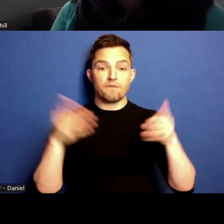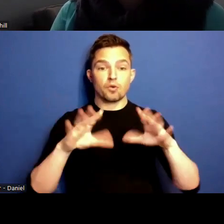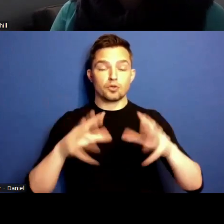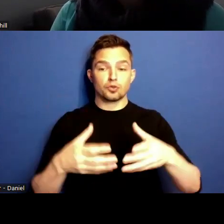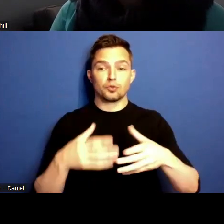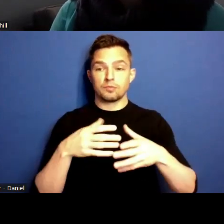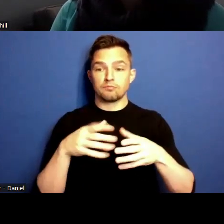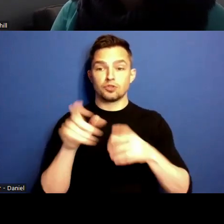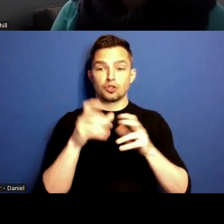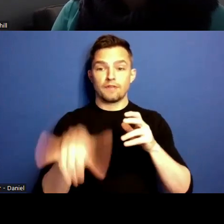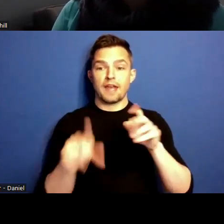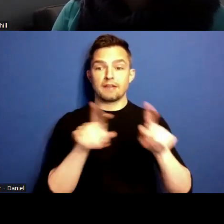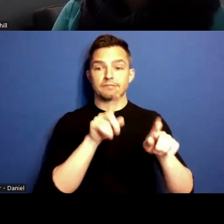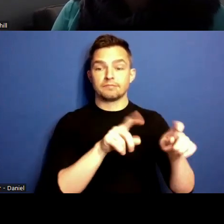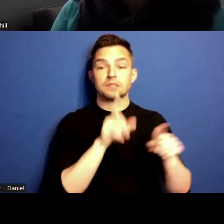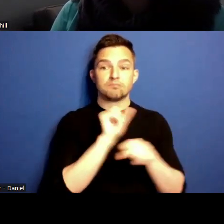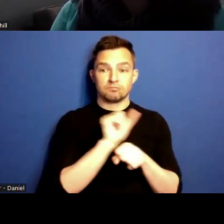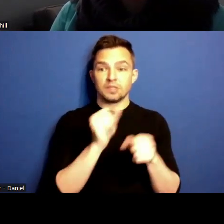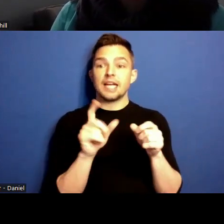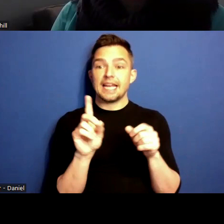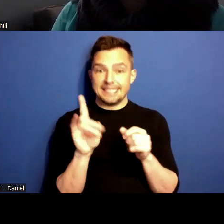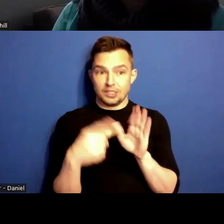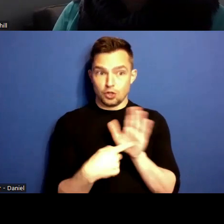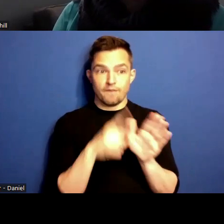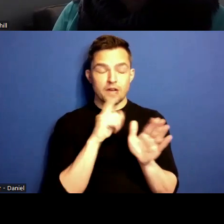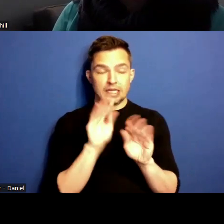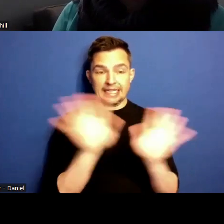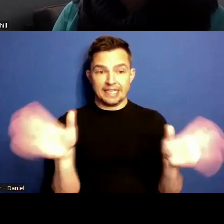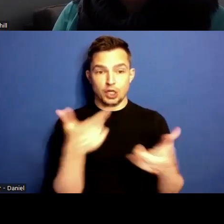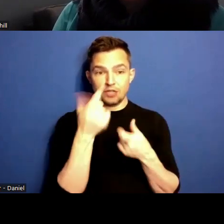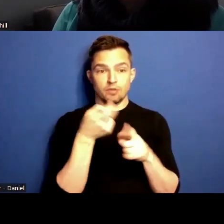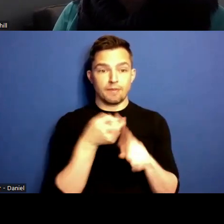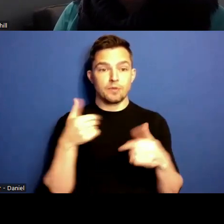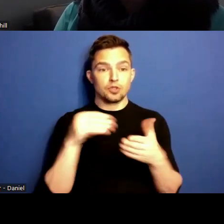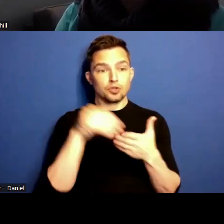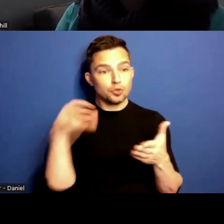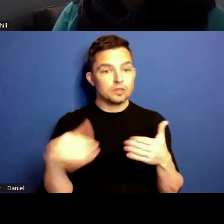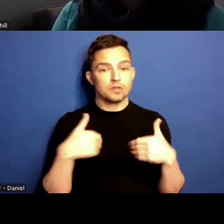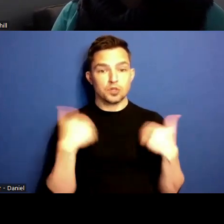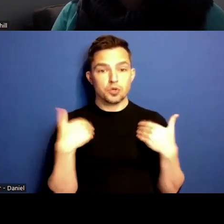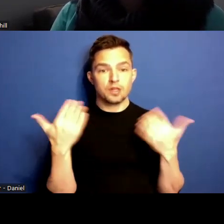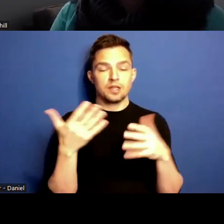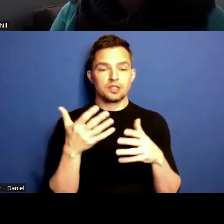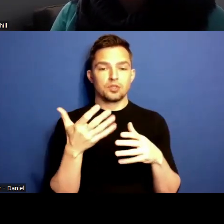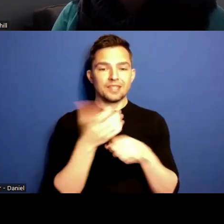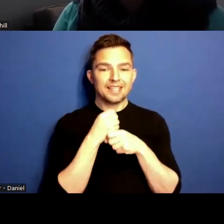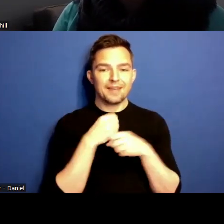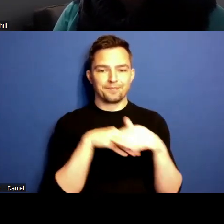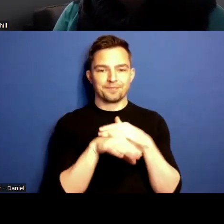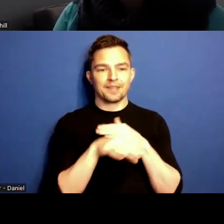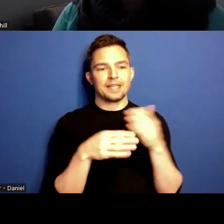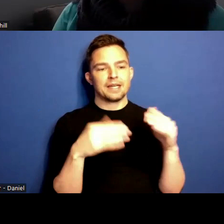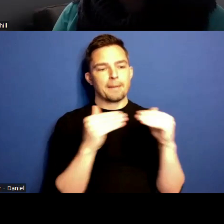surveys that did show a very clear interest from students and youth in getting peer support. Certainly recognize